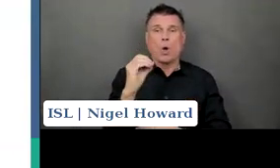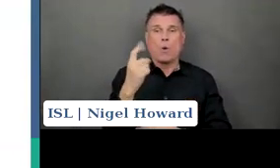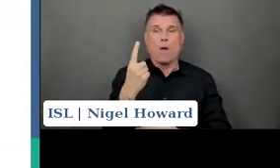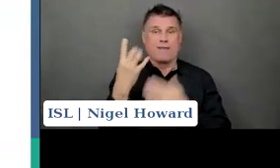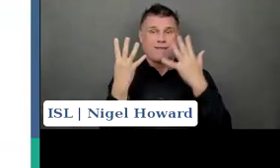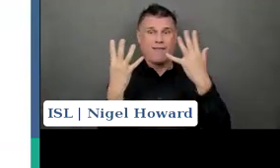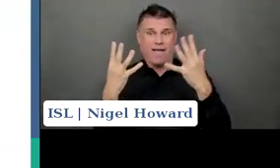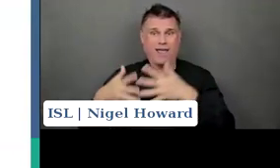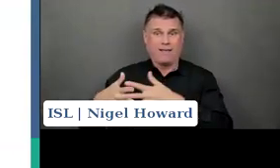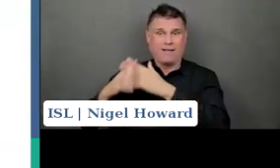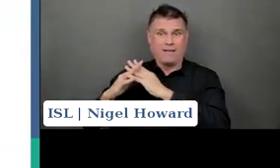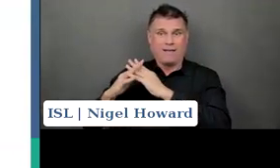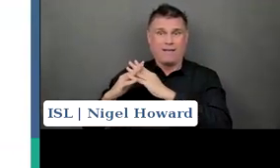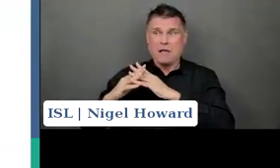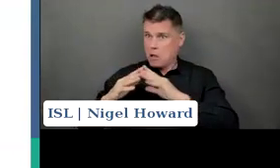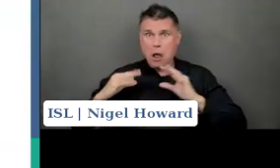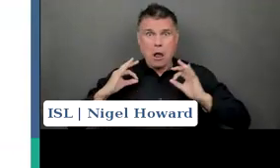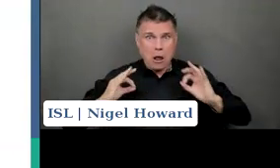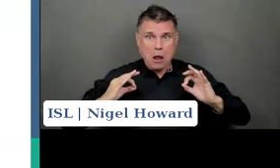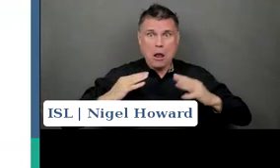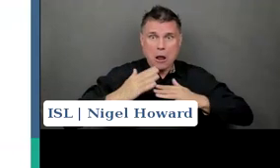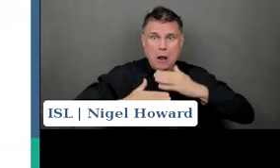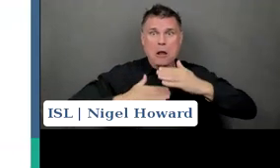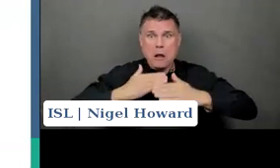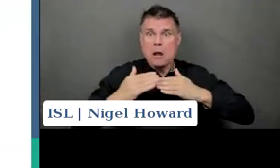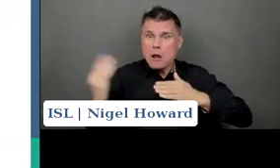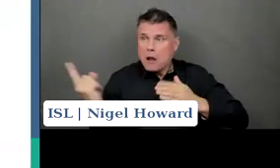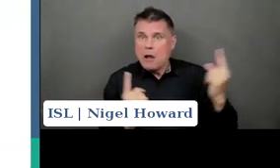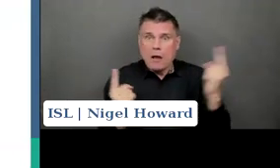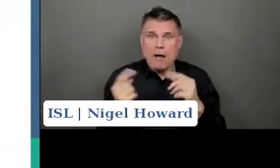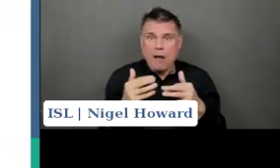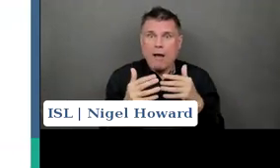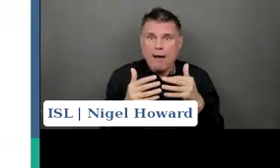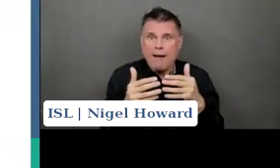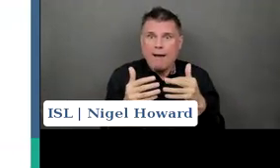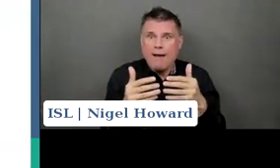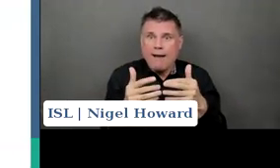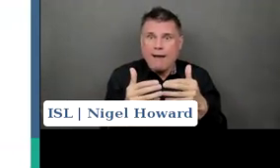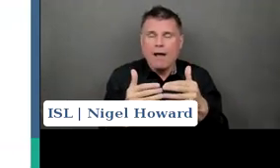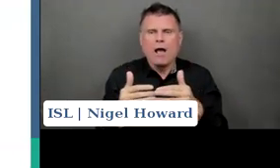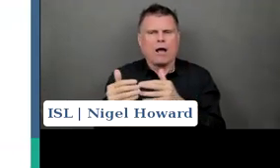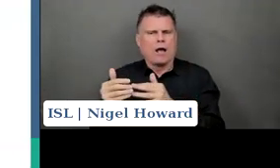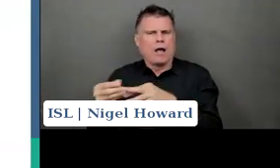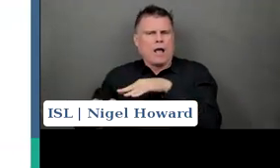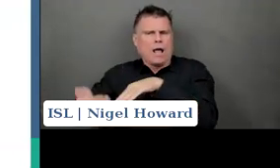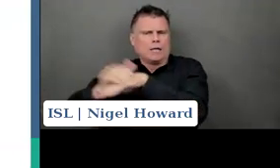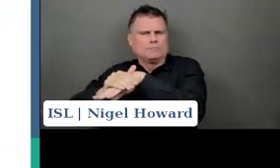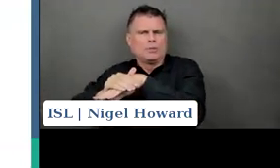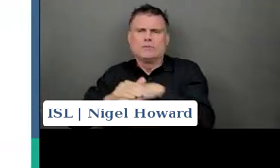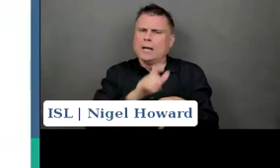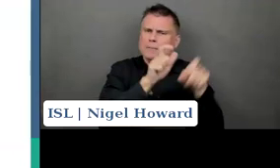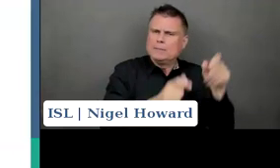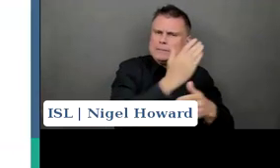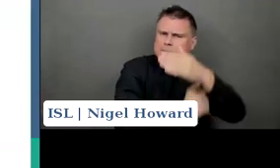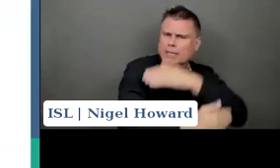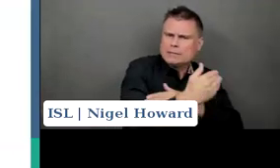of partners, development partners, experts and organisations of persons with disabilities took part in a process to